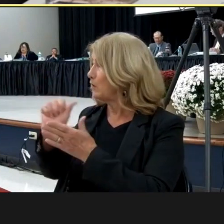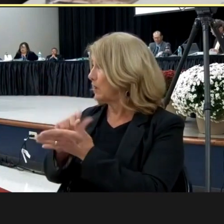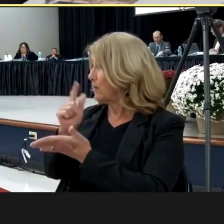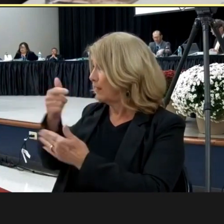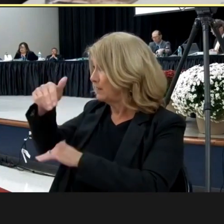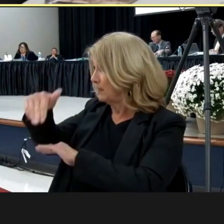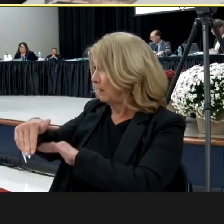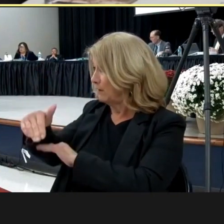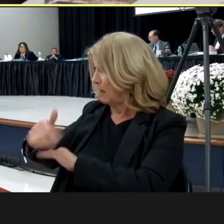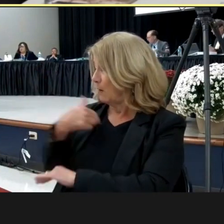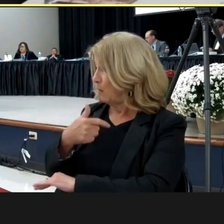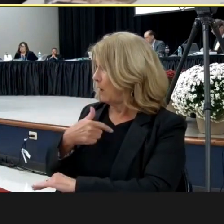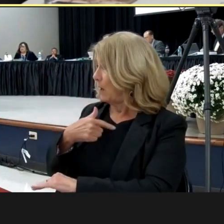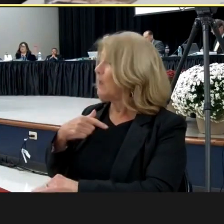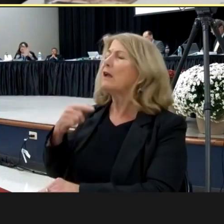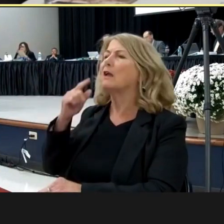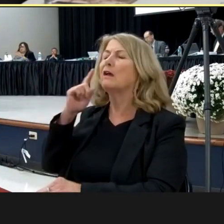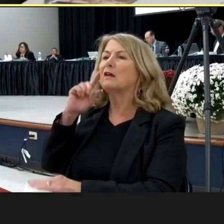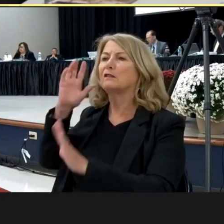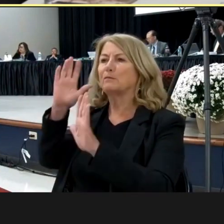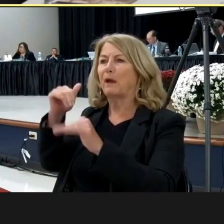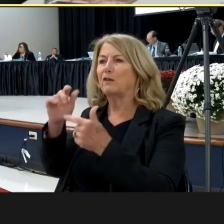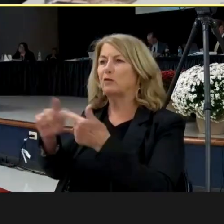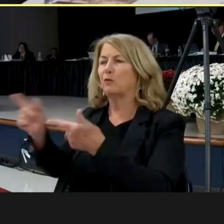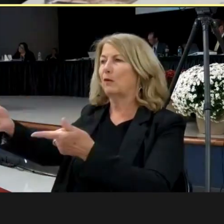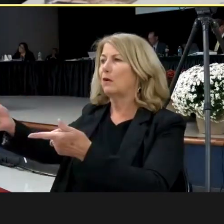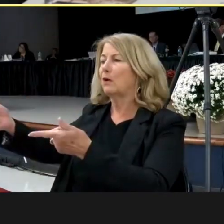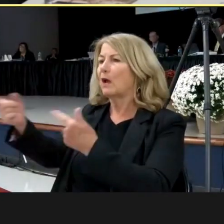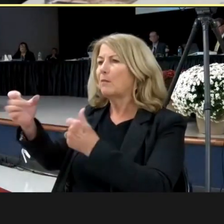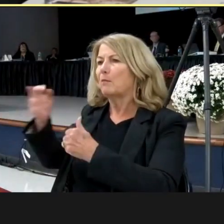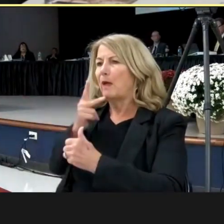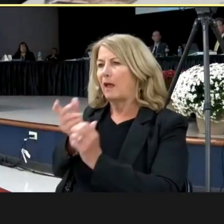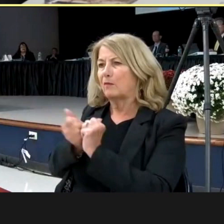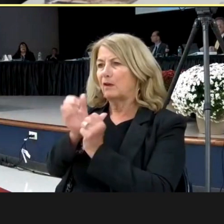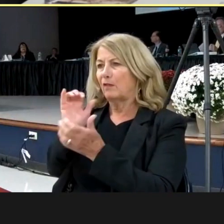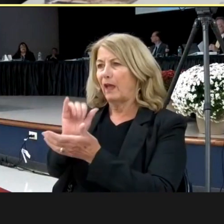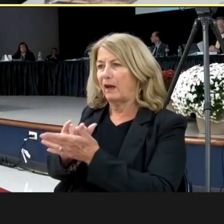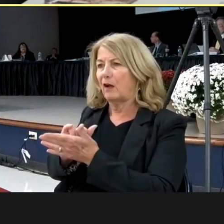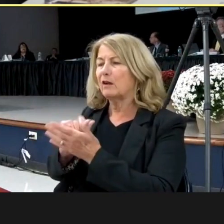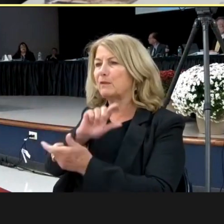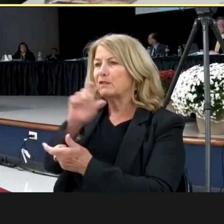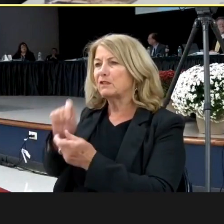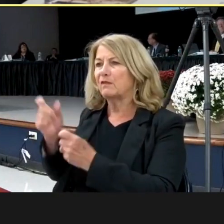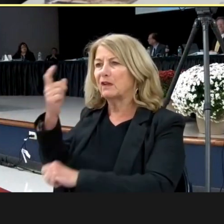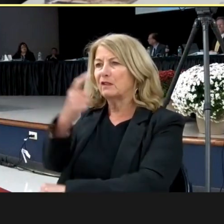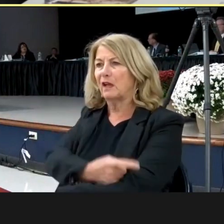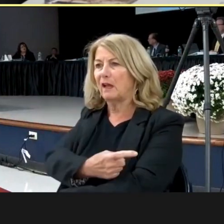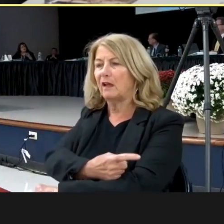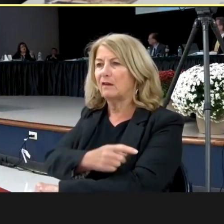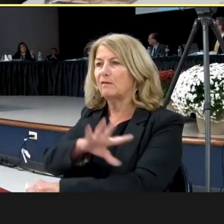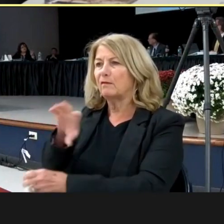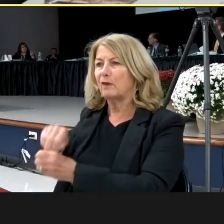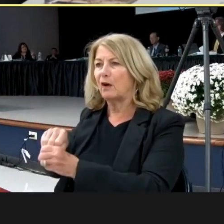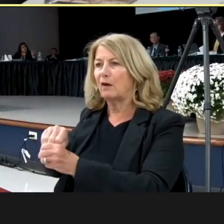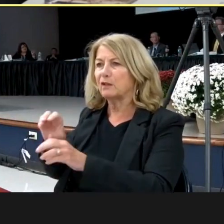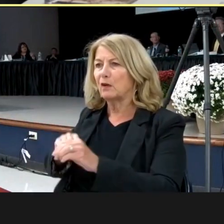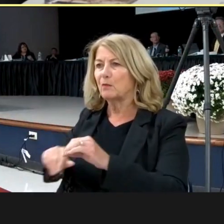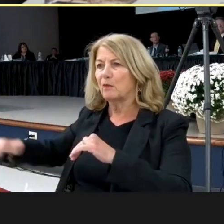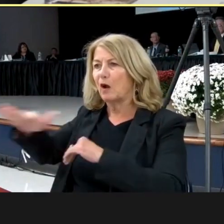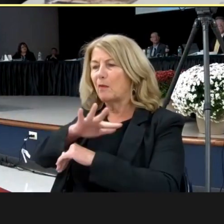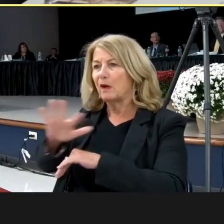do anticipate bringing that back at a future date. It involved a property acquisition. I want the light back